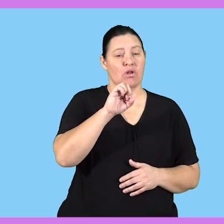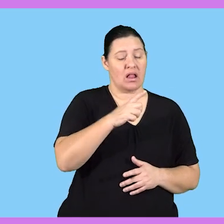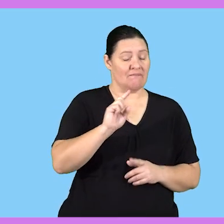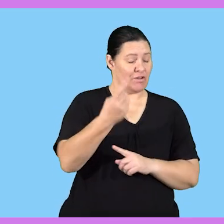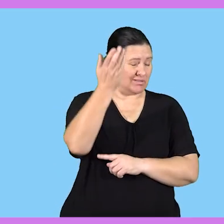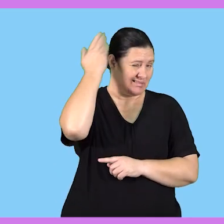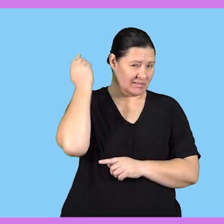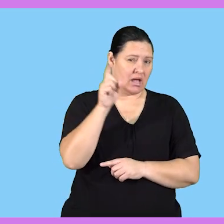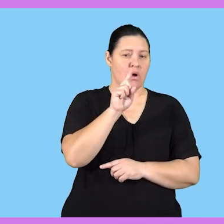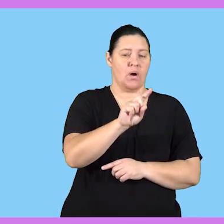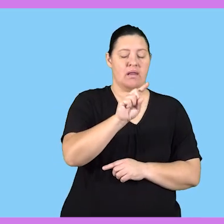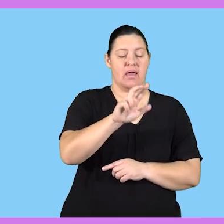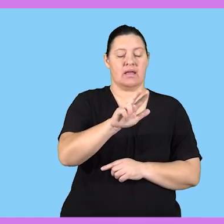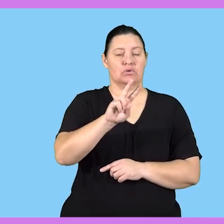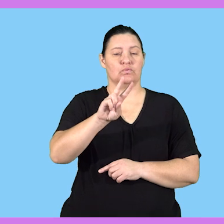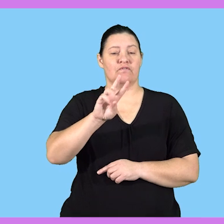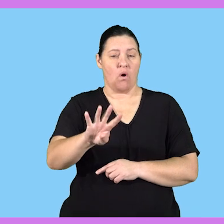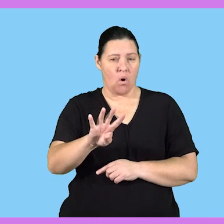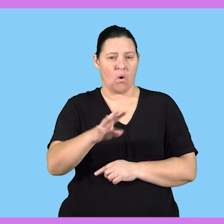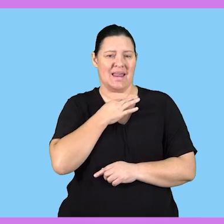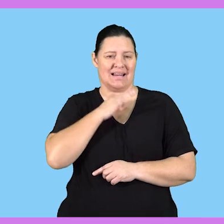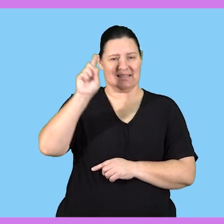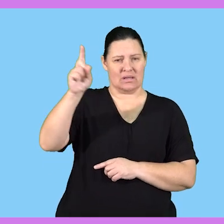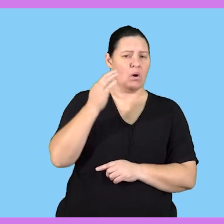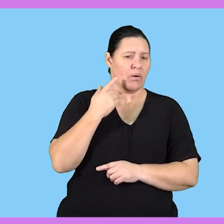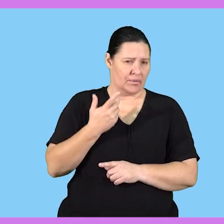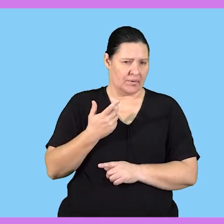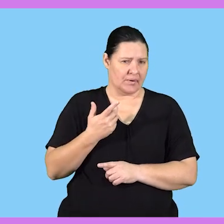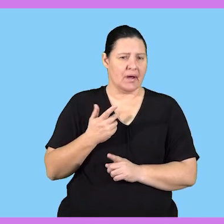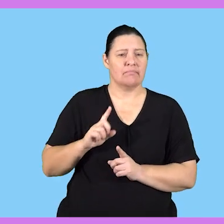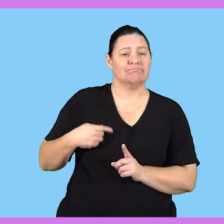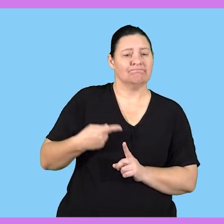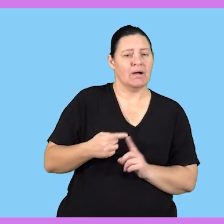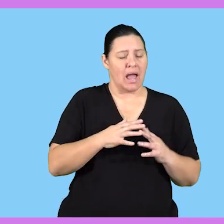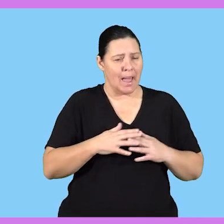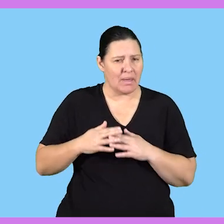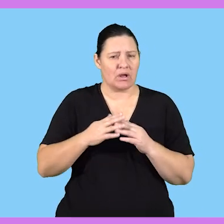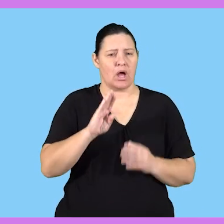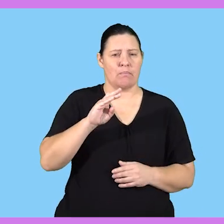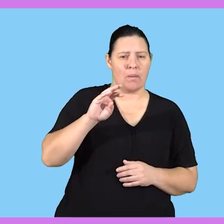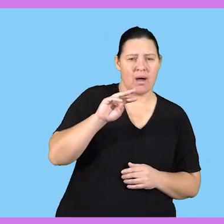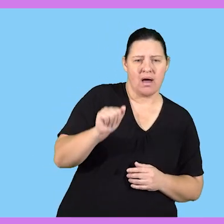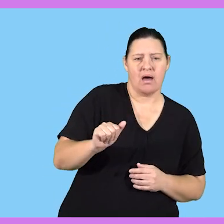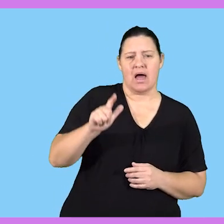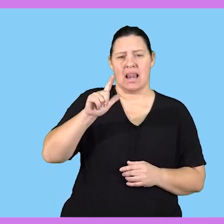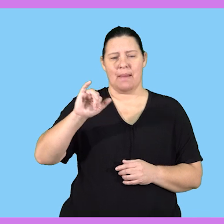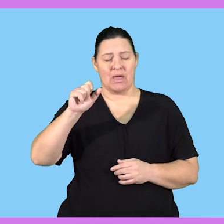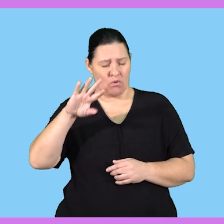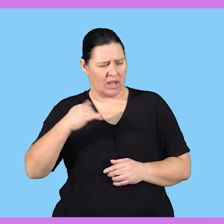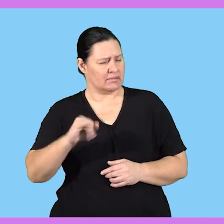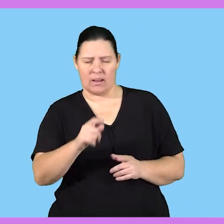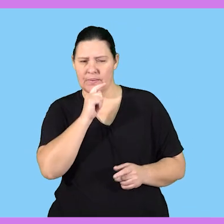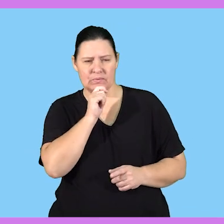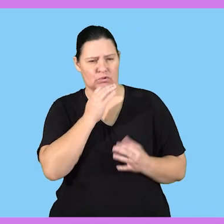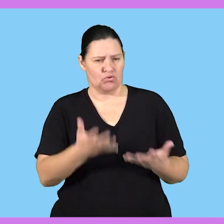was first defined in the British Empire in 1824. It's still used today in America, Burma, and Liberia. Then